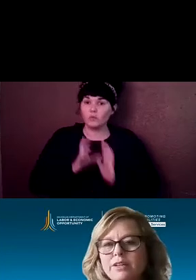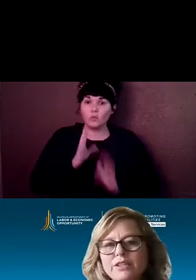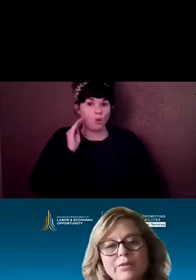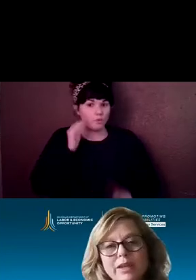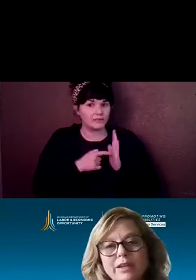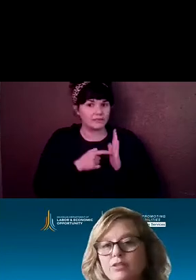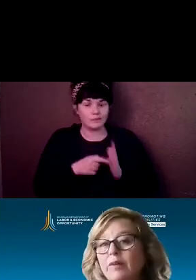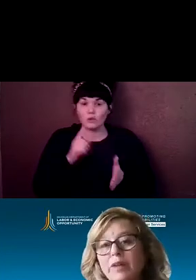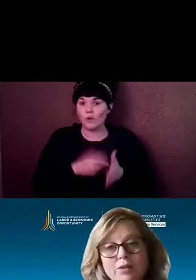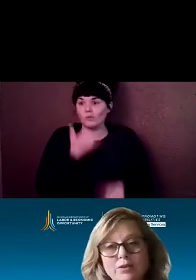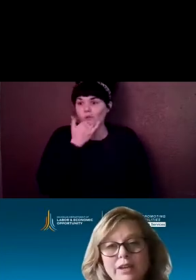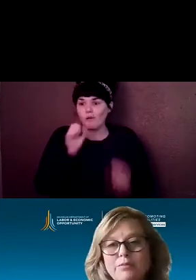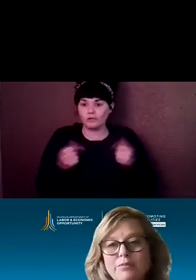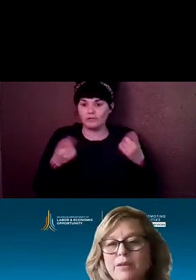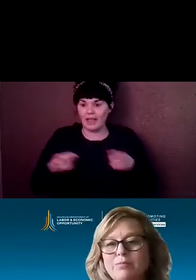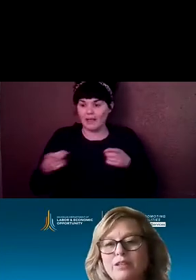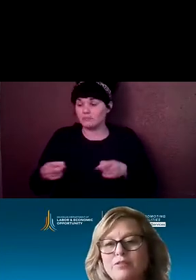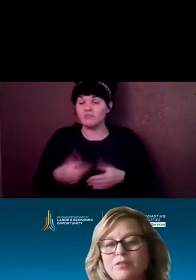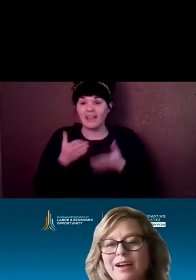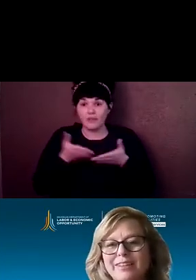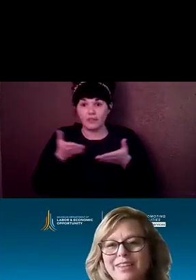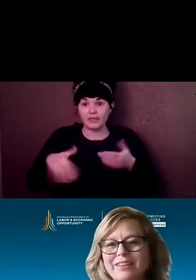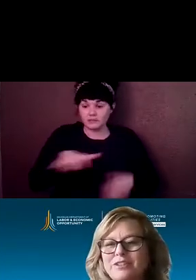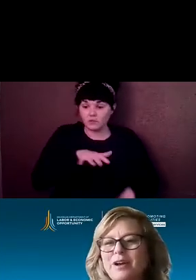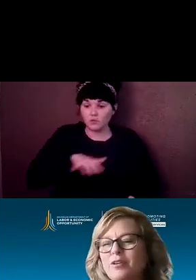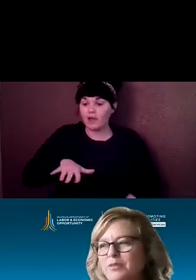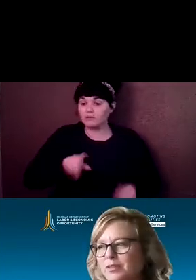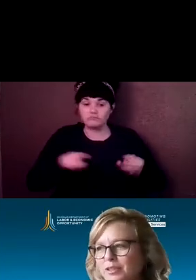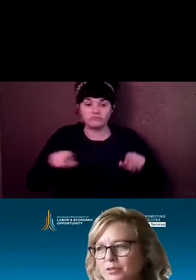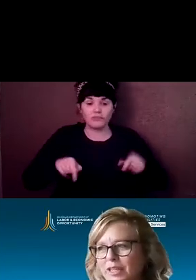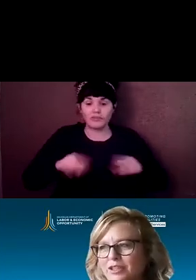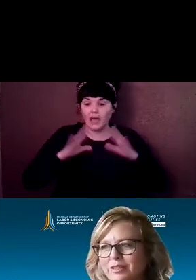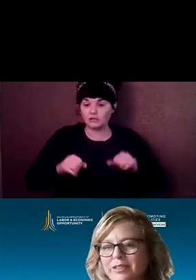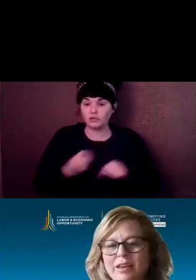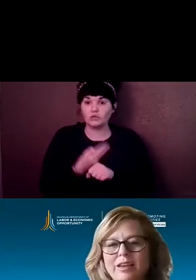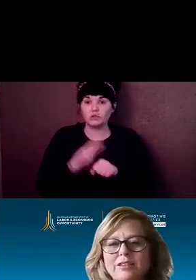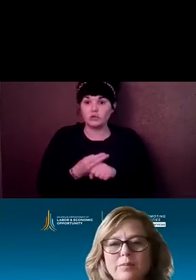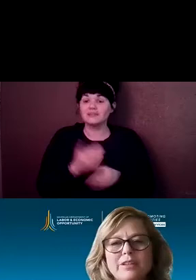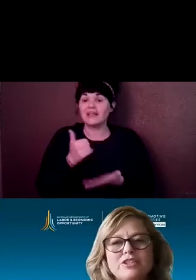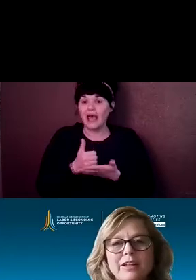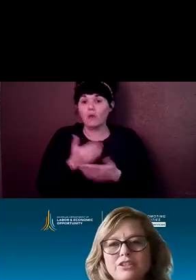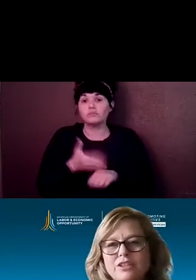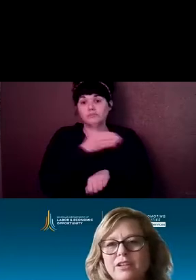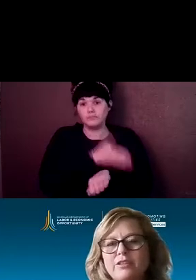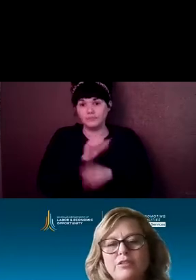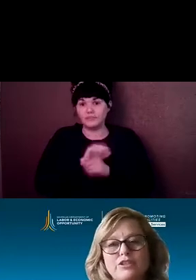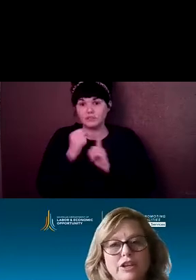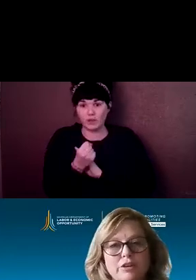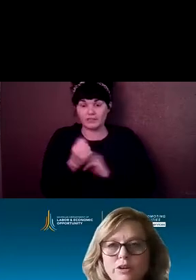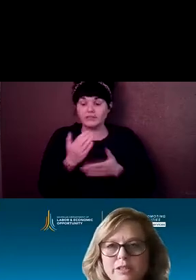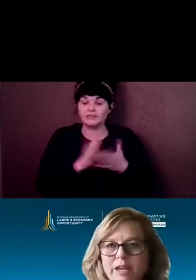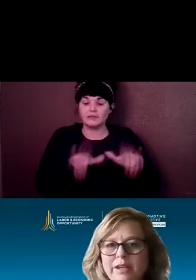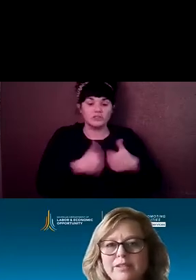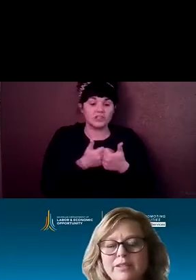and what are some things around the house that you might be able to utilize to help those situations. Some of the challenges included